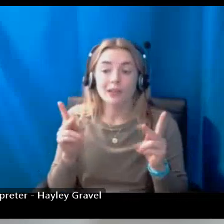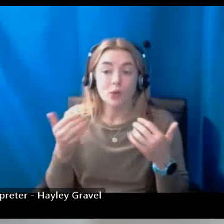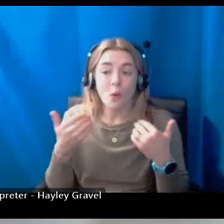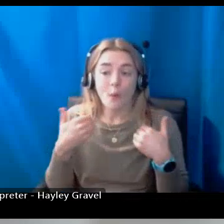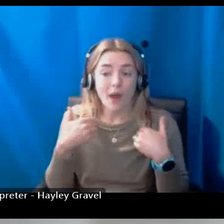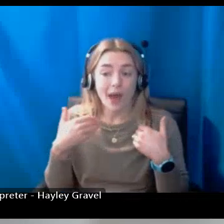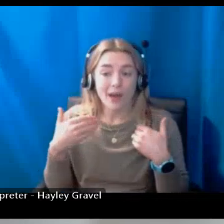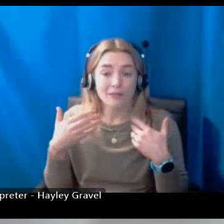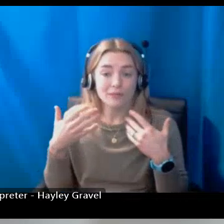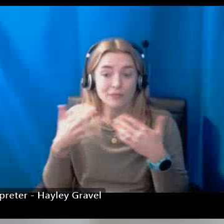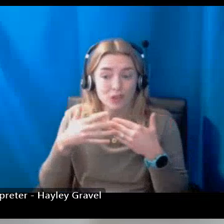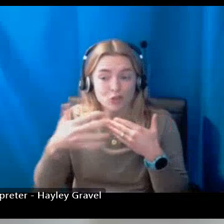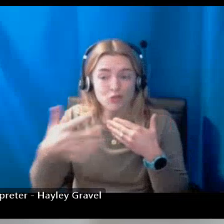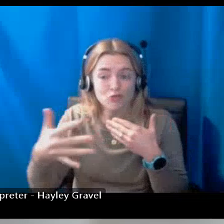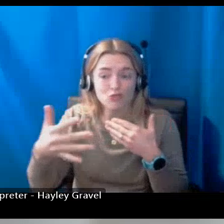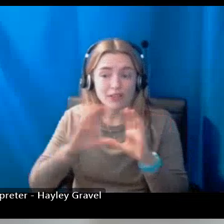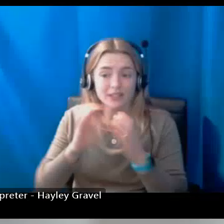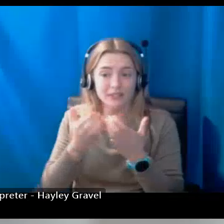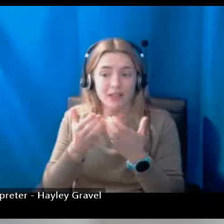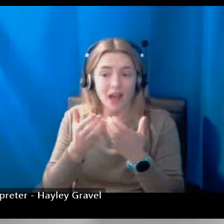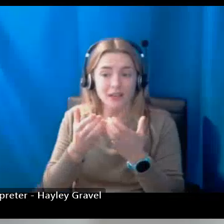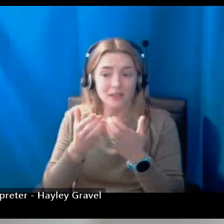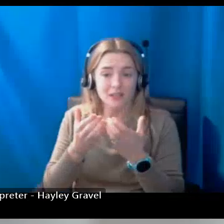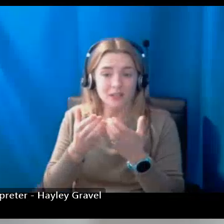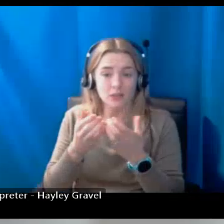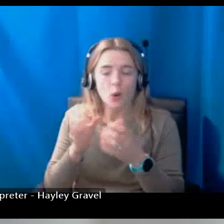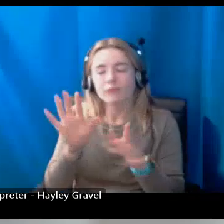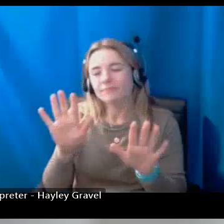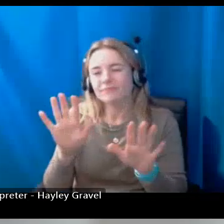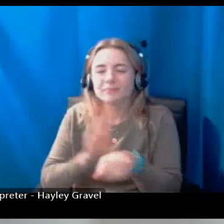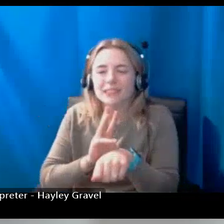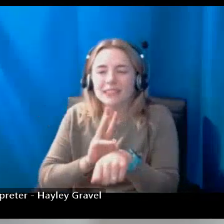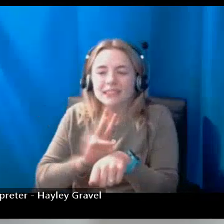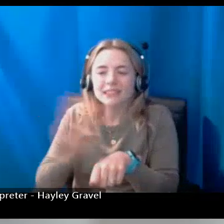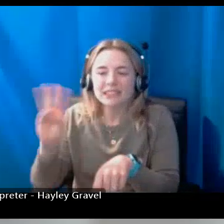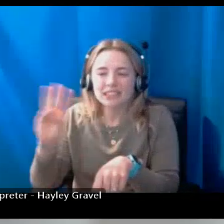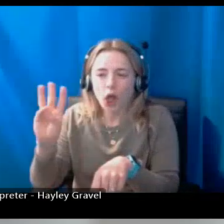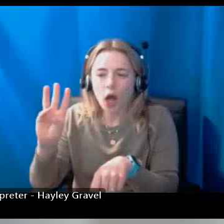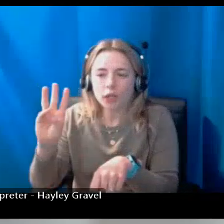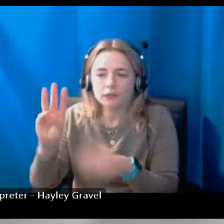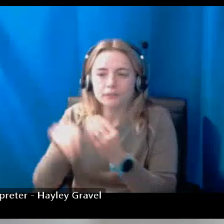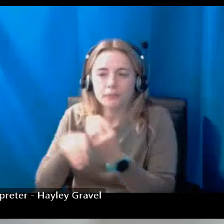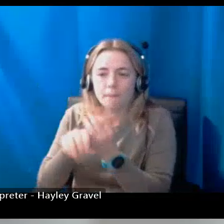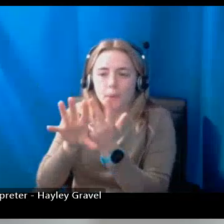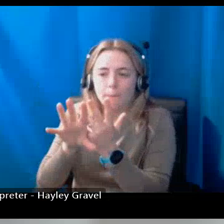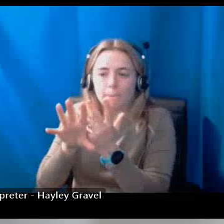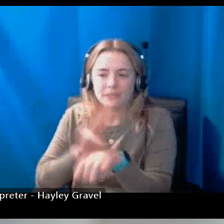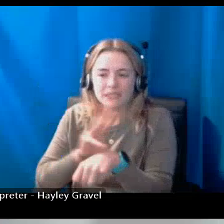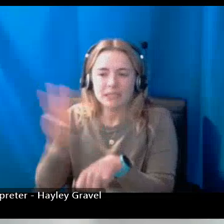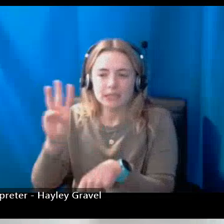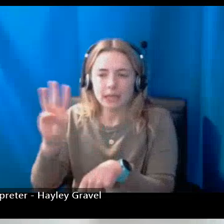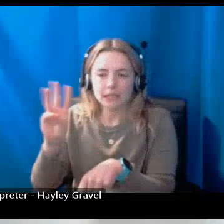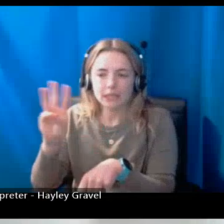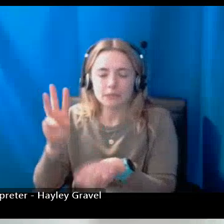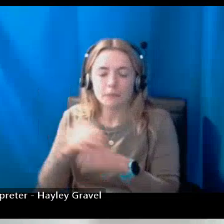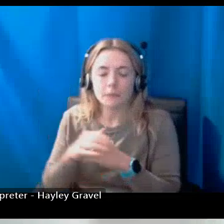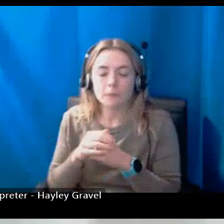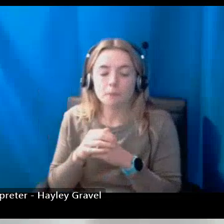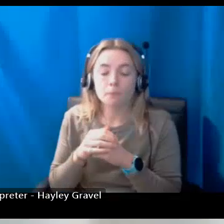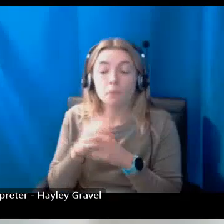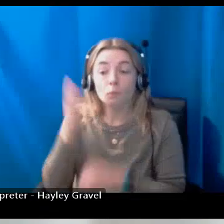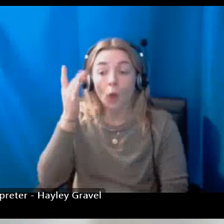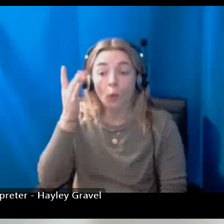back at 6 o'clock. You're gonna come back at 6 o'clock. And I want you to unmute